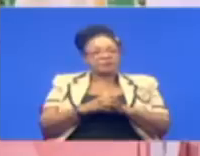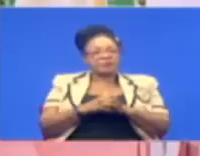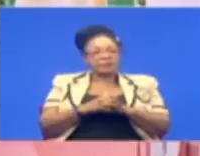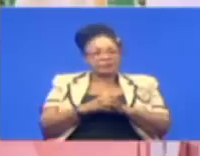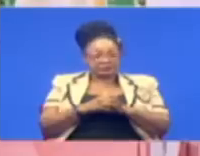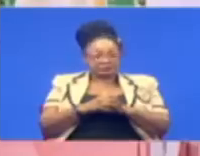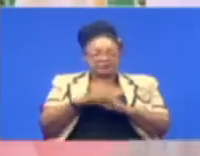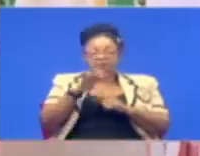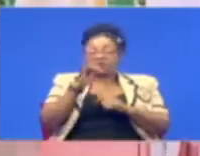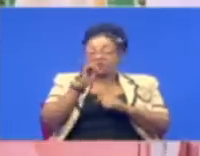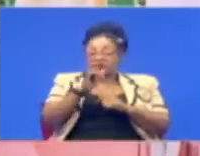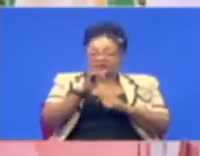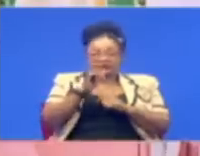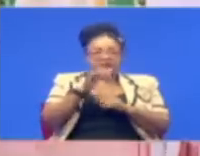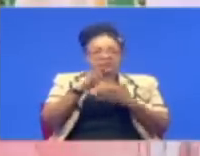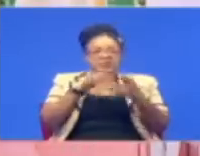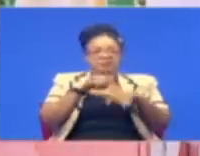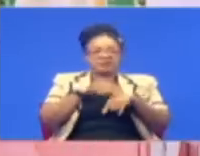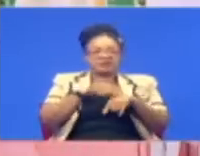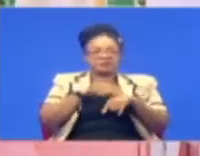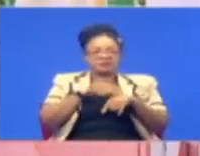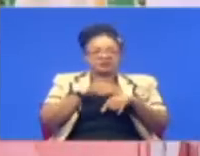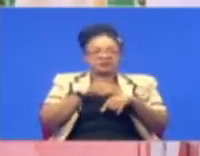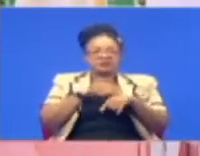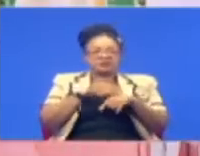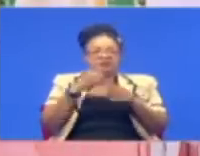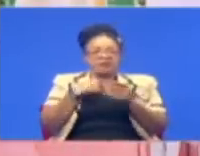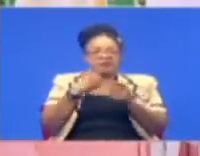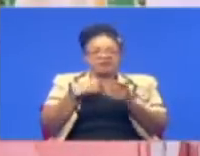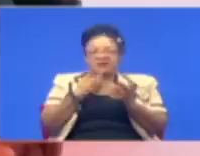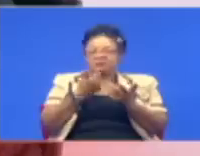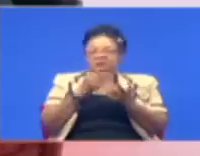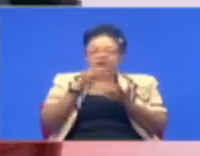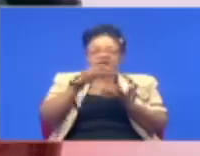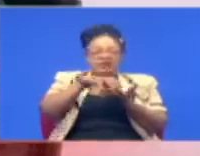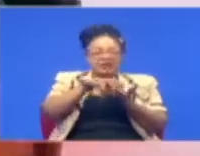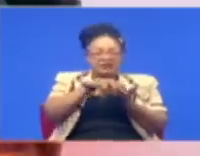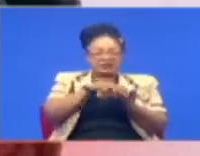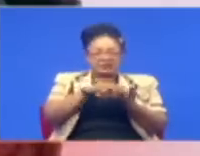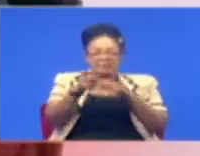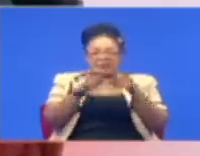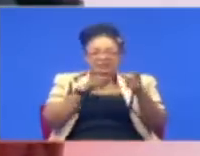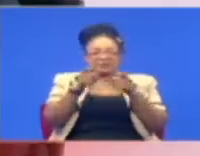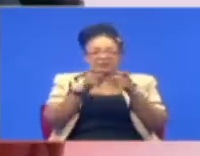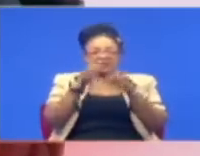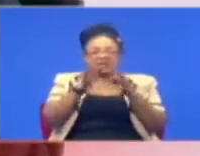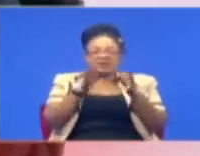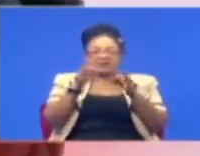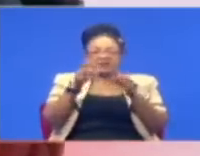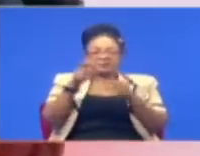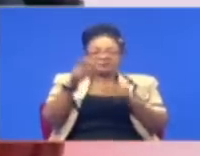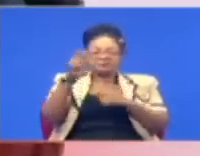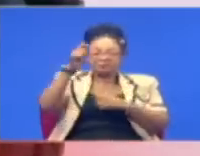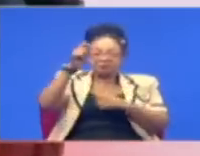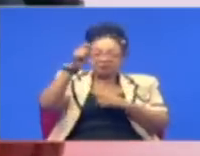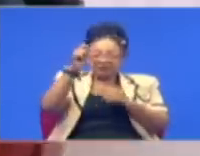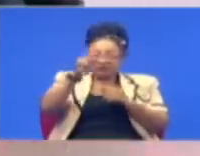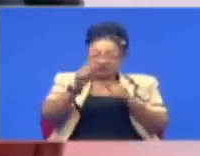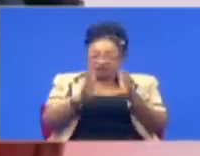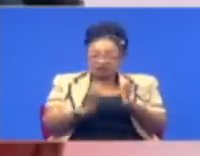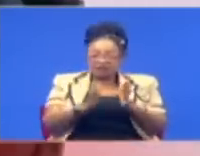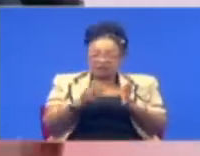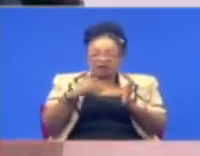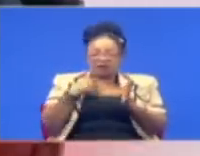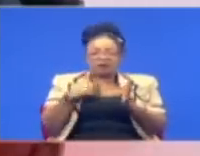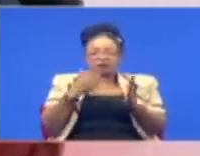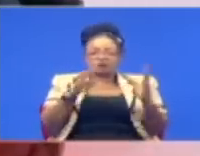My lord, it's a question of sometimes of a good case management. If judges were to conference, you may be able to